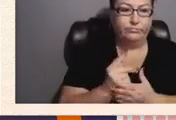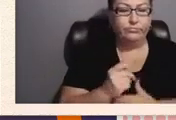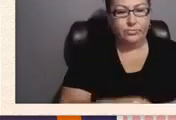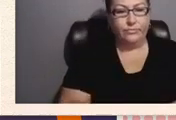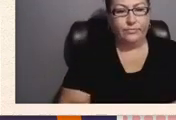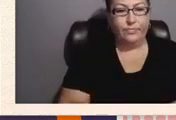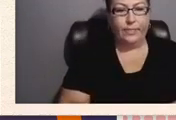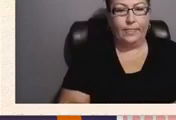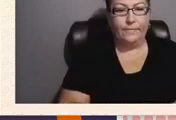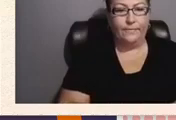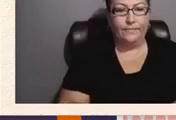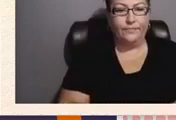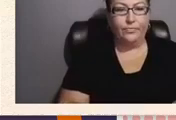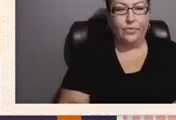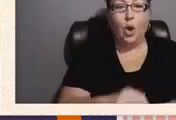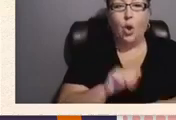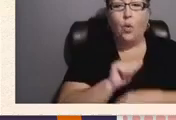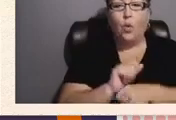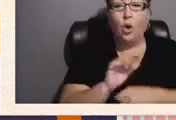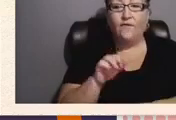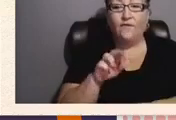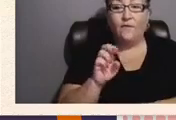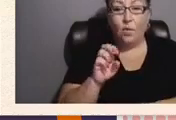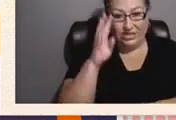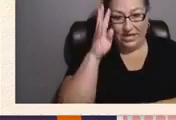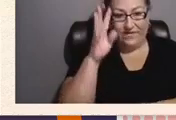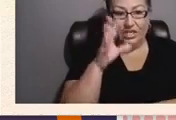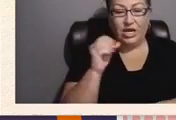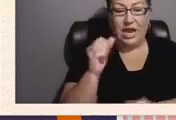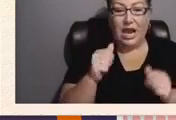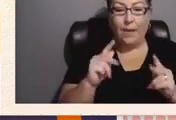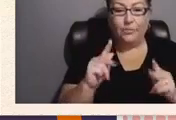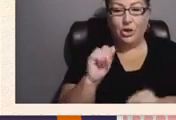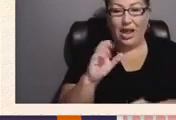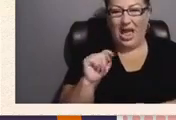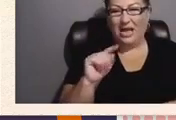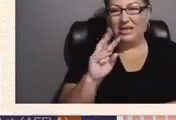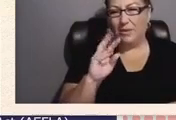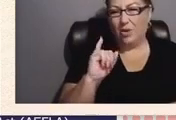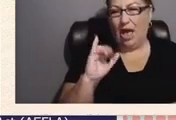Workforce Innovation and Opportunity Act, otherwise known as WIOA.